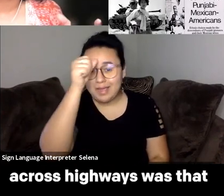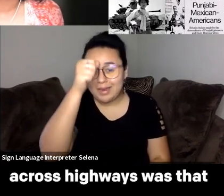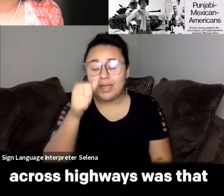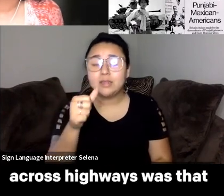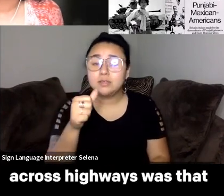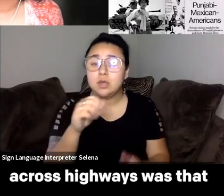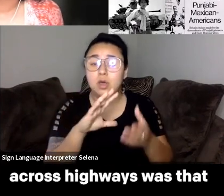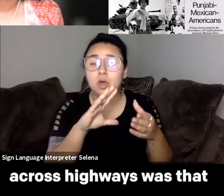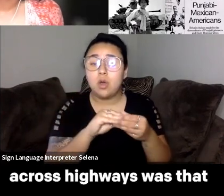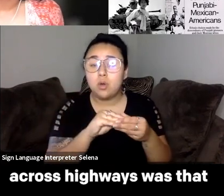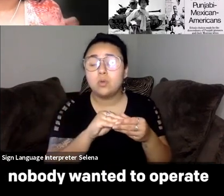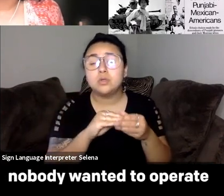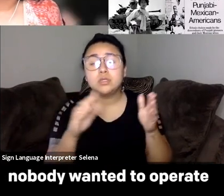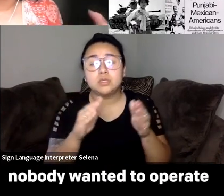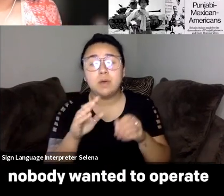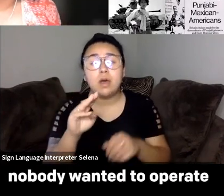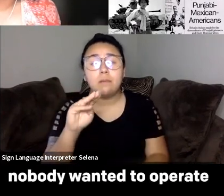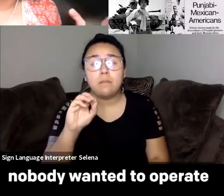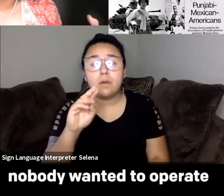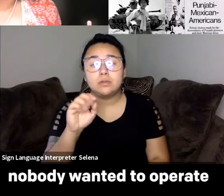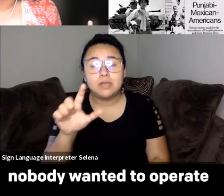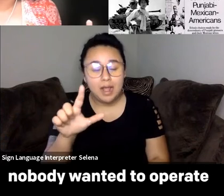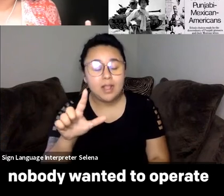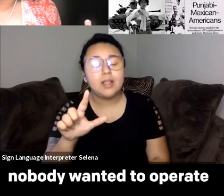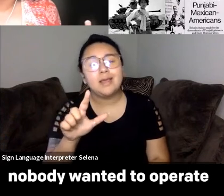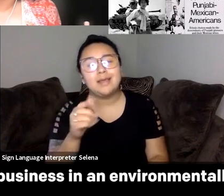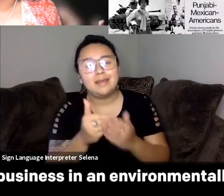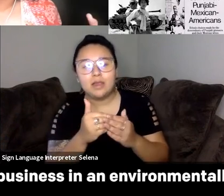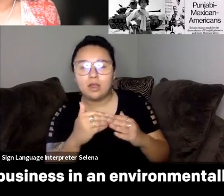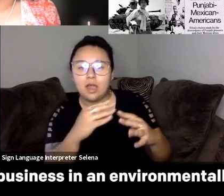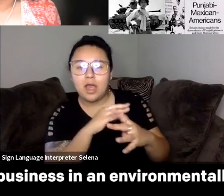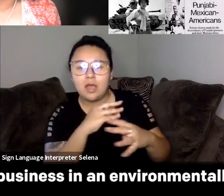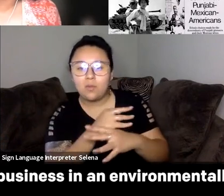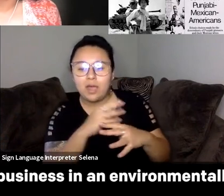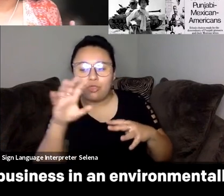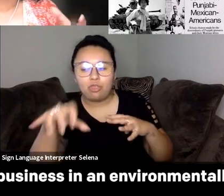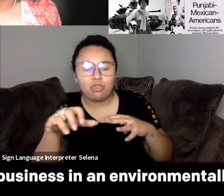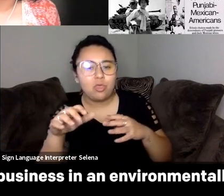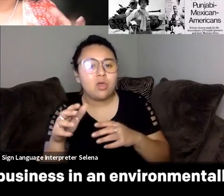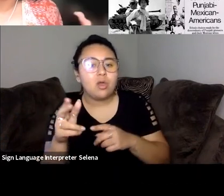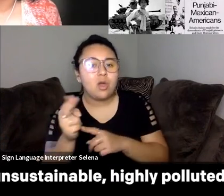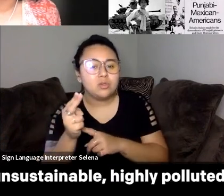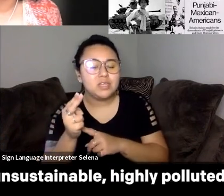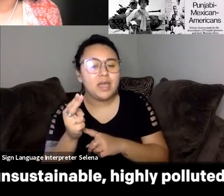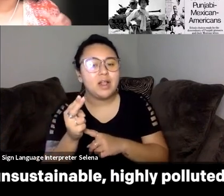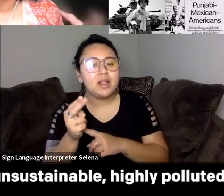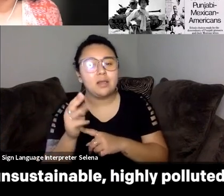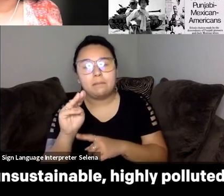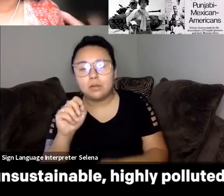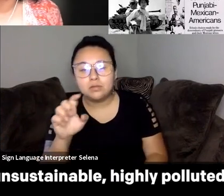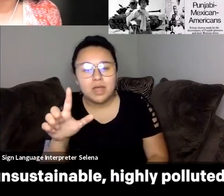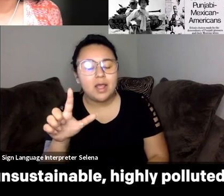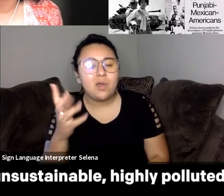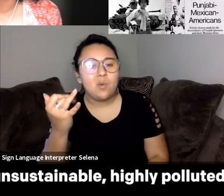across highways, was that nobody wanted to operate a business in an environmentally unsustainable,